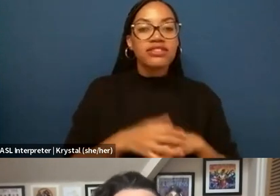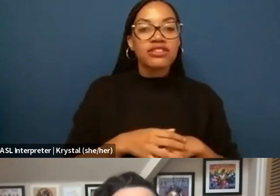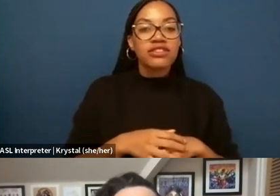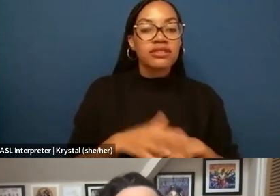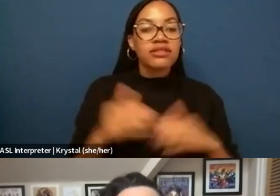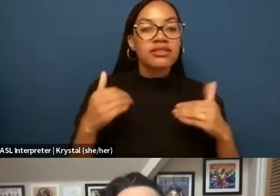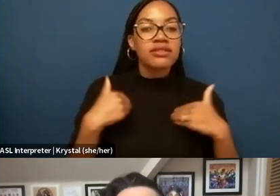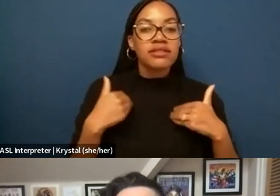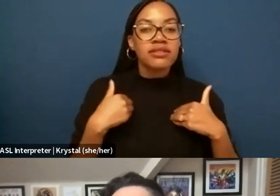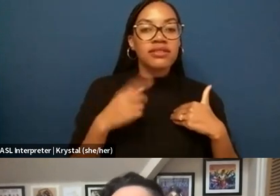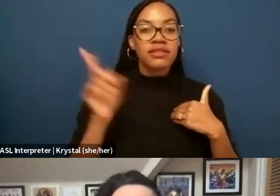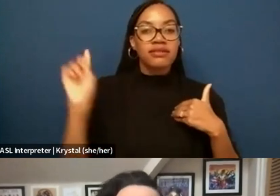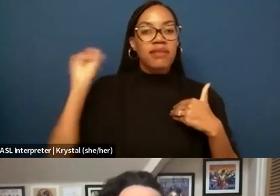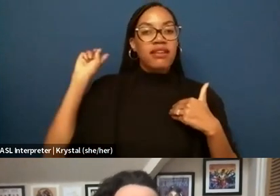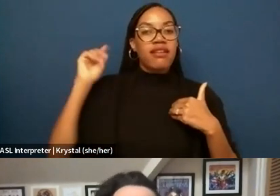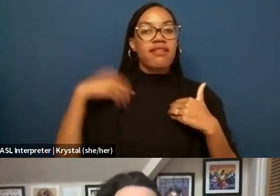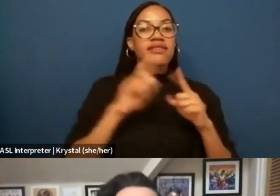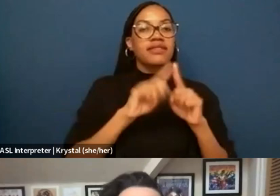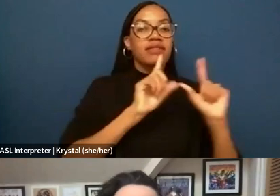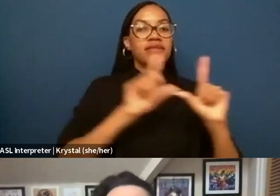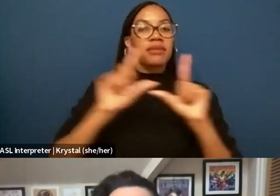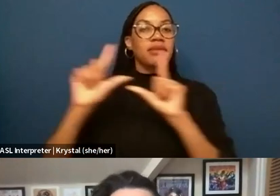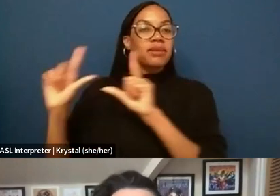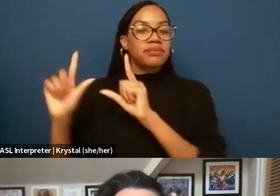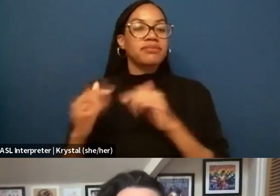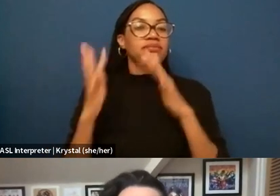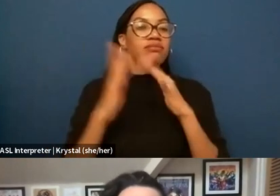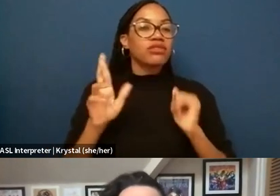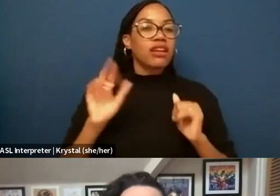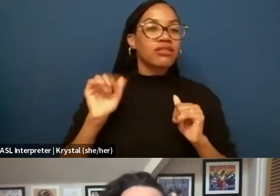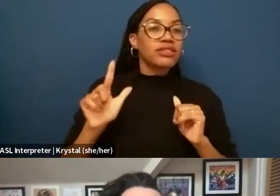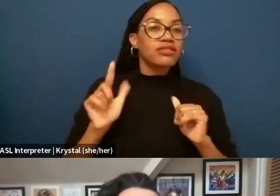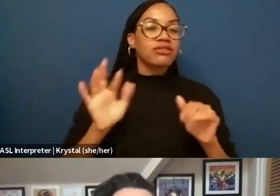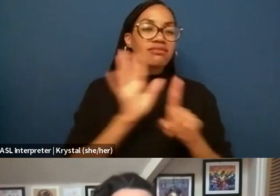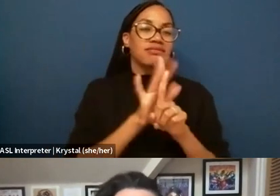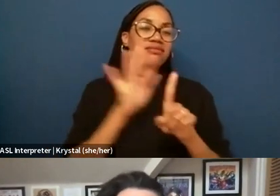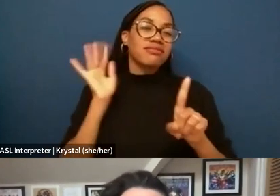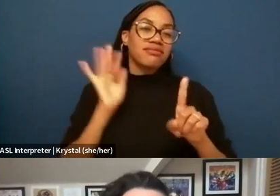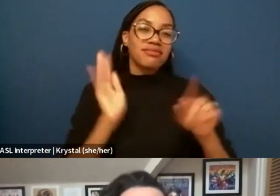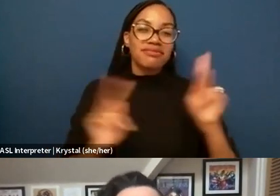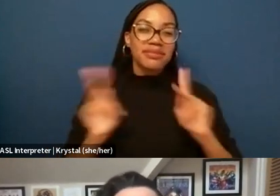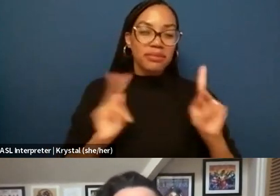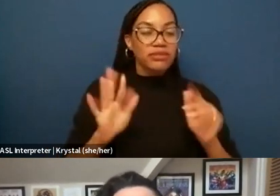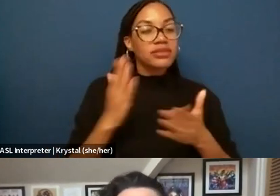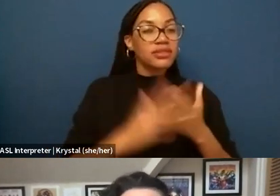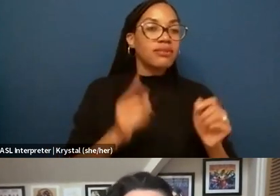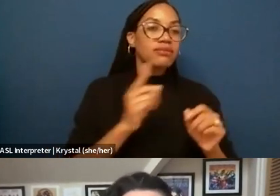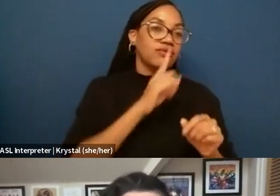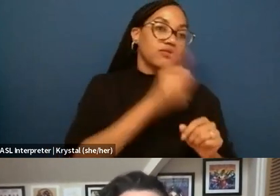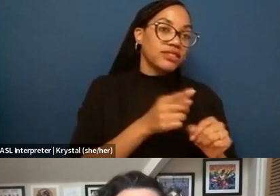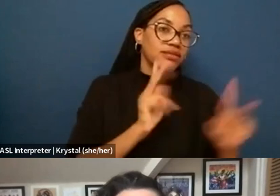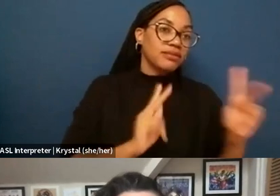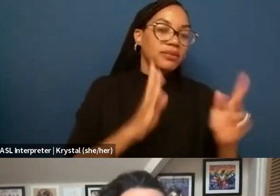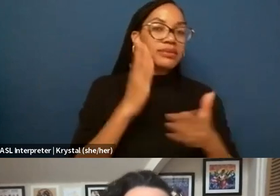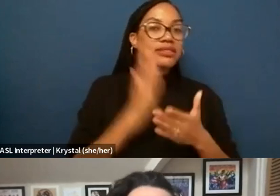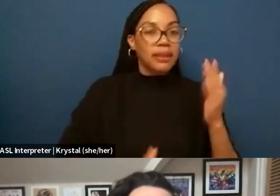art depicting it like a multiracial and fantastical assortment of beings, both real and imagined. And there's a small hanging Puerto